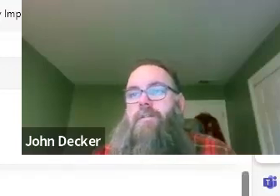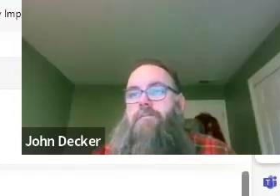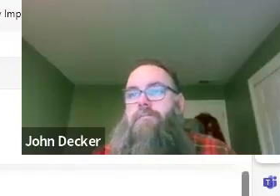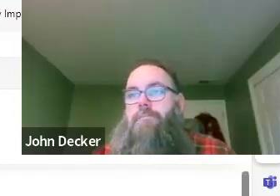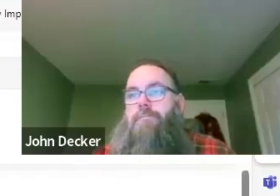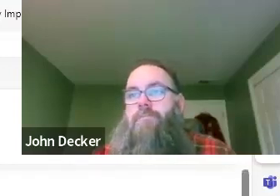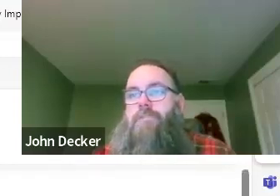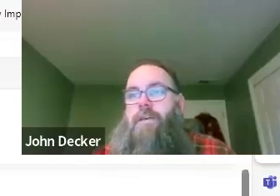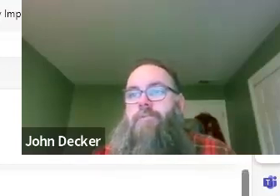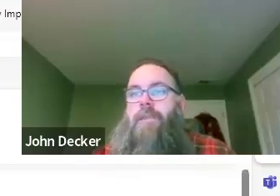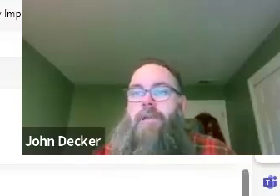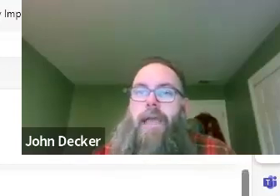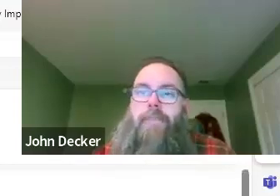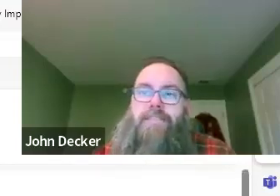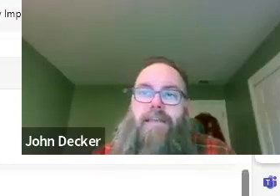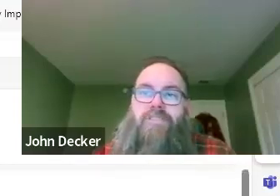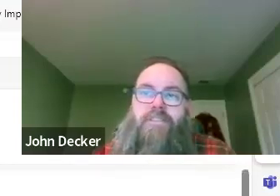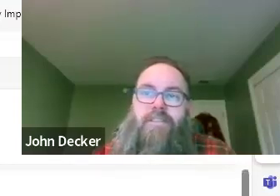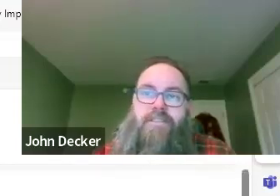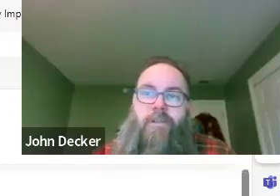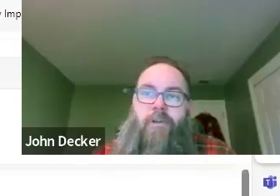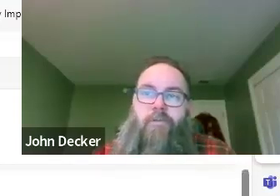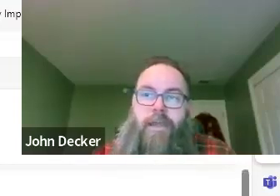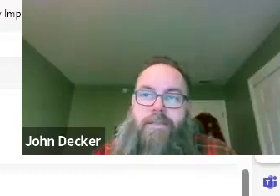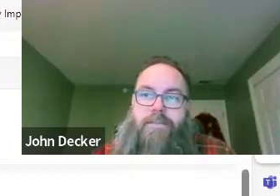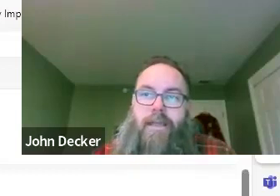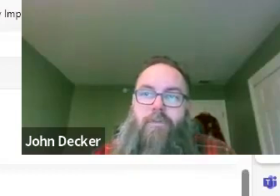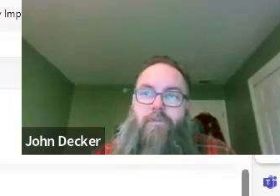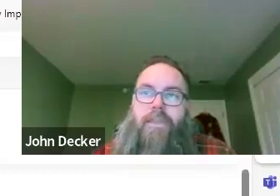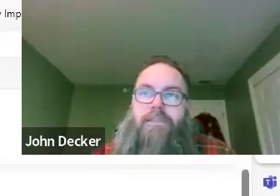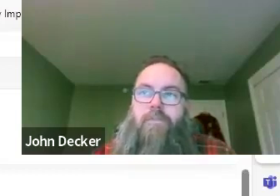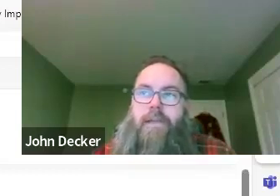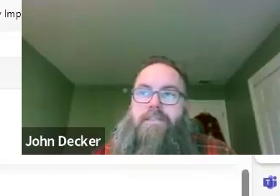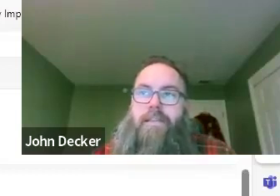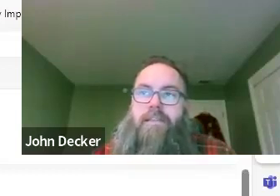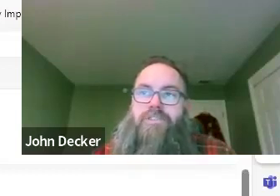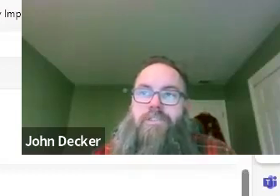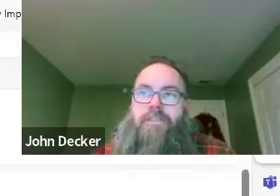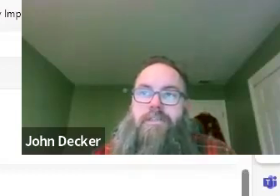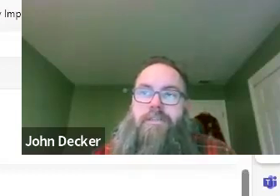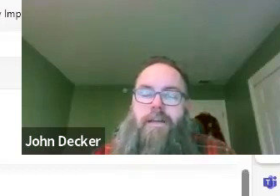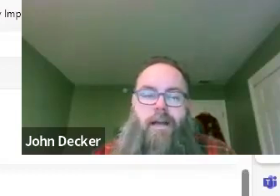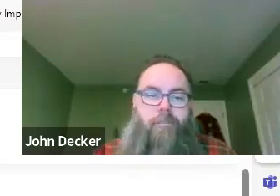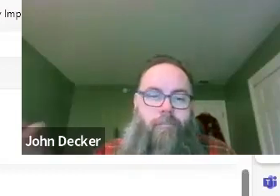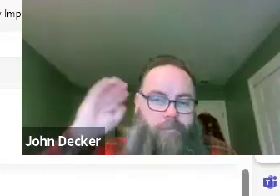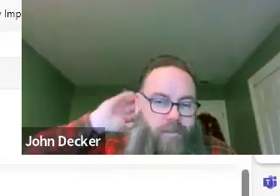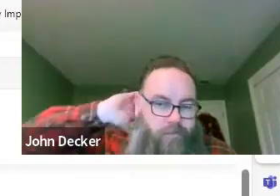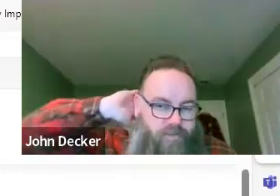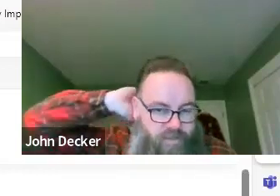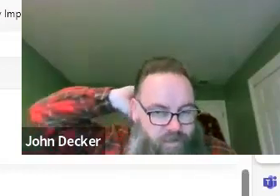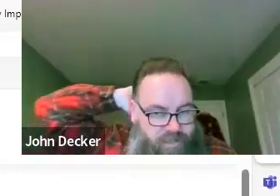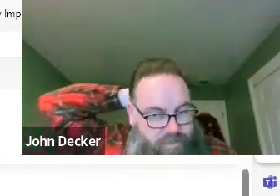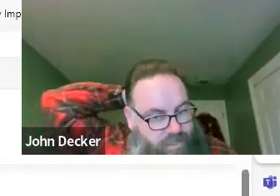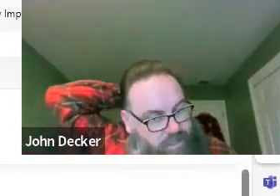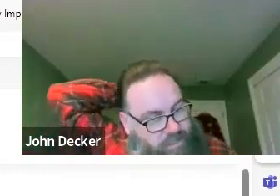California Regional Center, for example. And this has just the list of all of our rates. Now, when they did the rate study initially, I